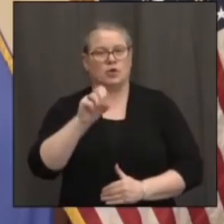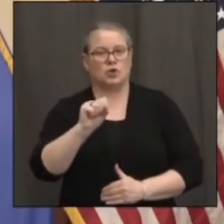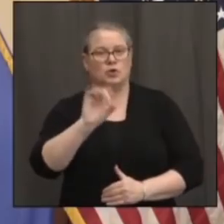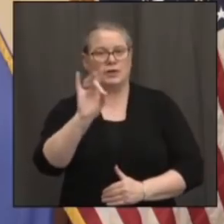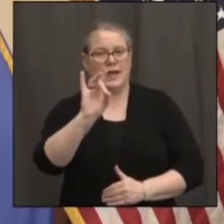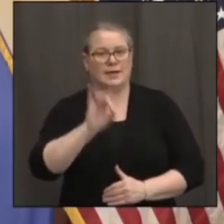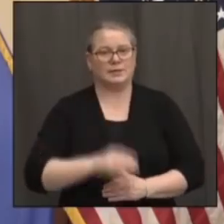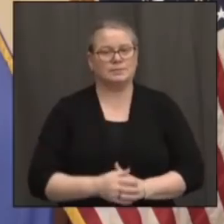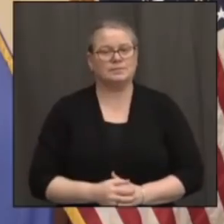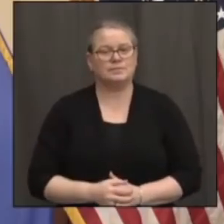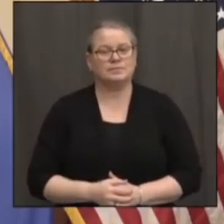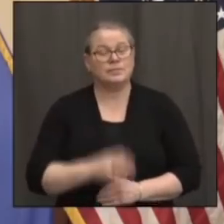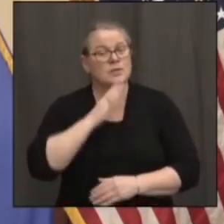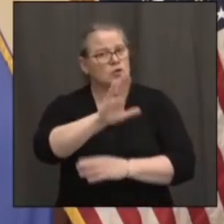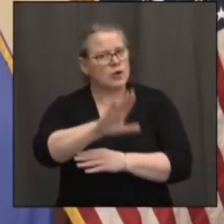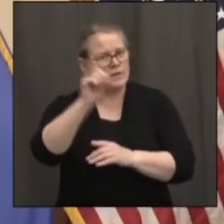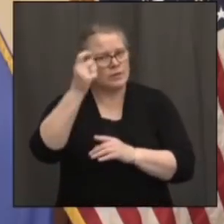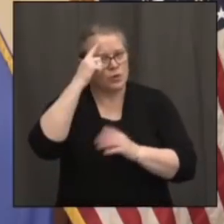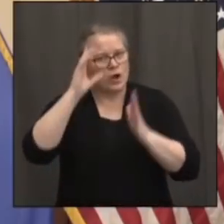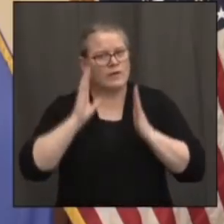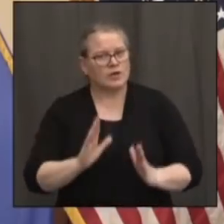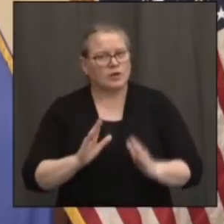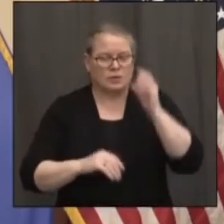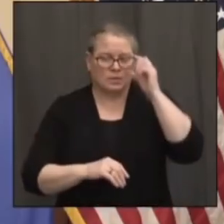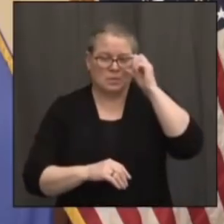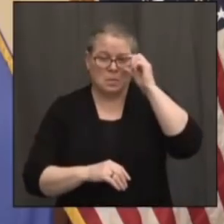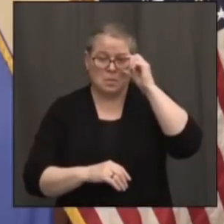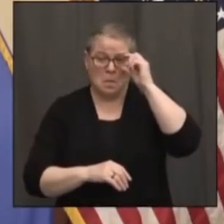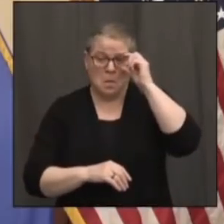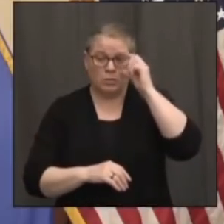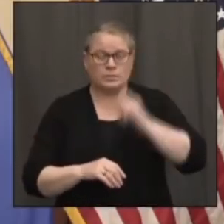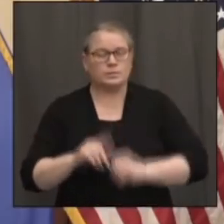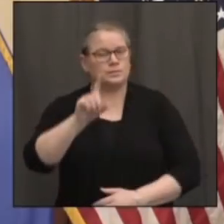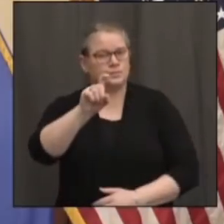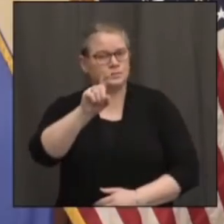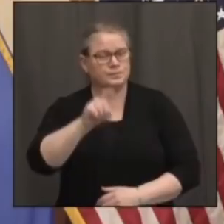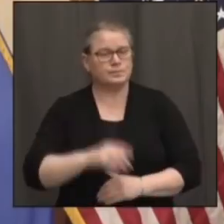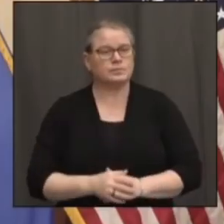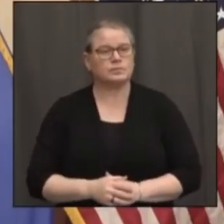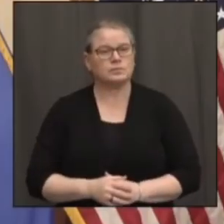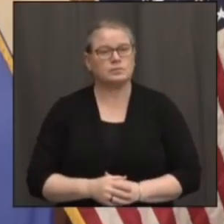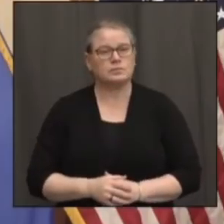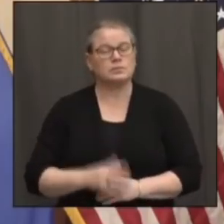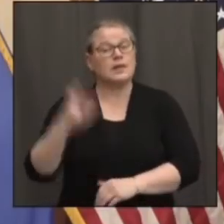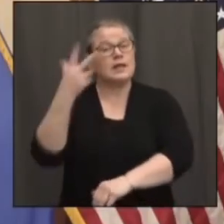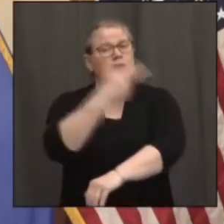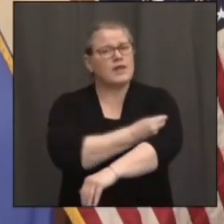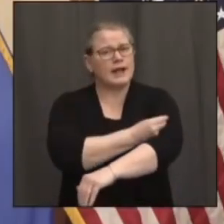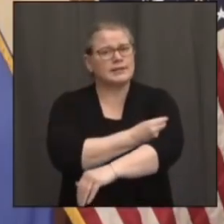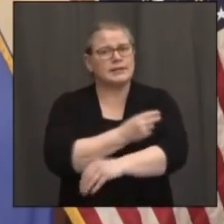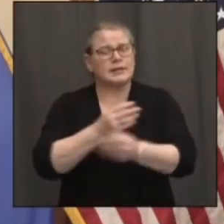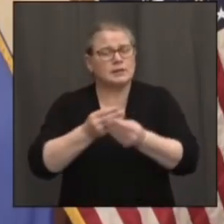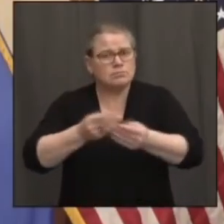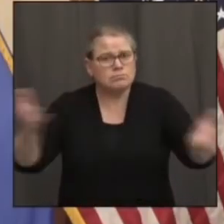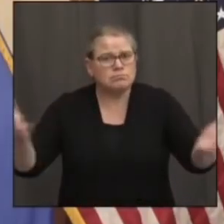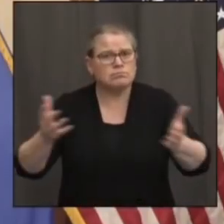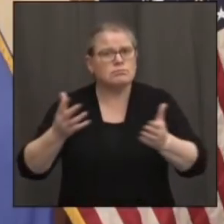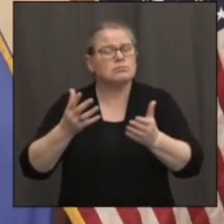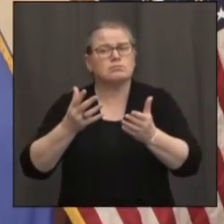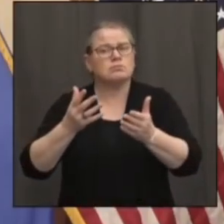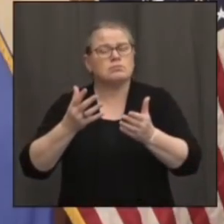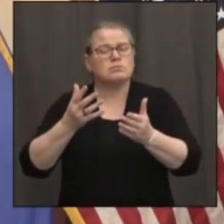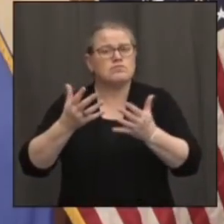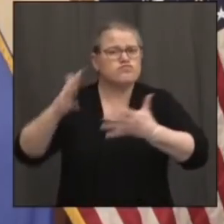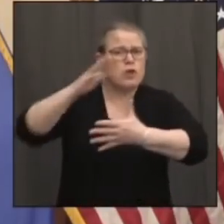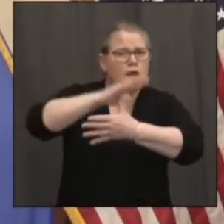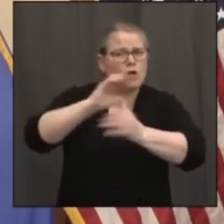Good afternoon, Governor. How are you assigning priority for the delivery of the vaccine between the teachers' clinics and